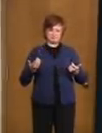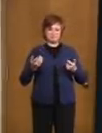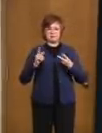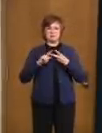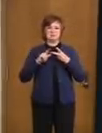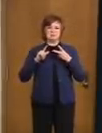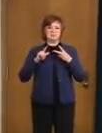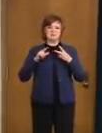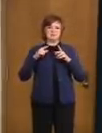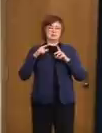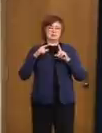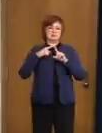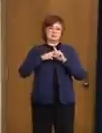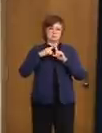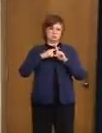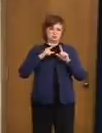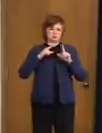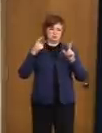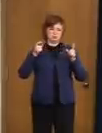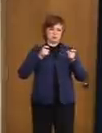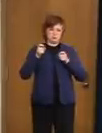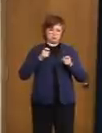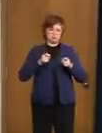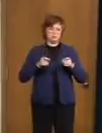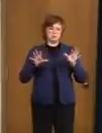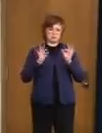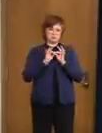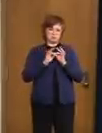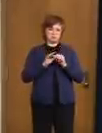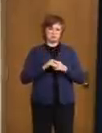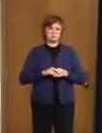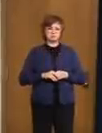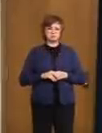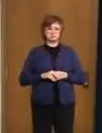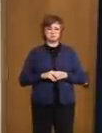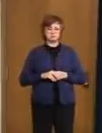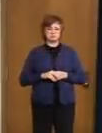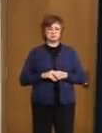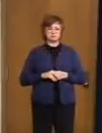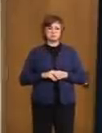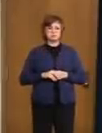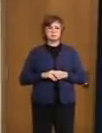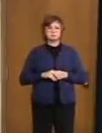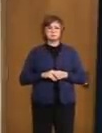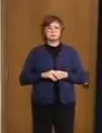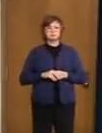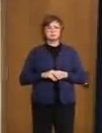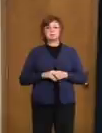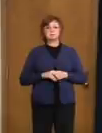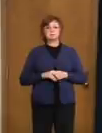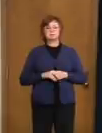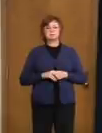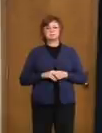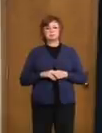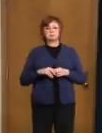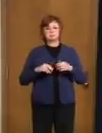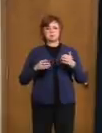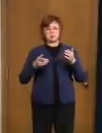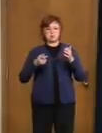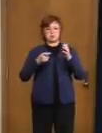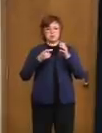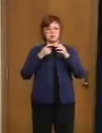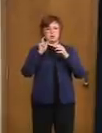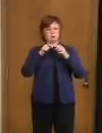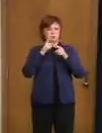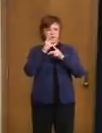of vaccines that are required, even with the new possibilities of distribution, it is again vaccines that require very